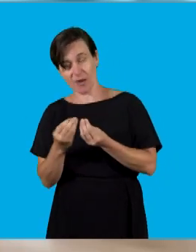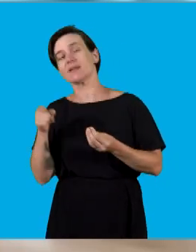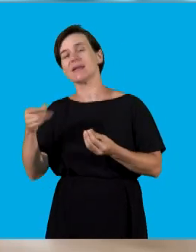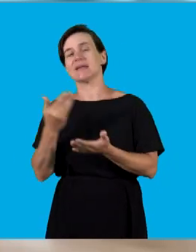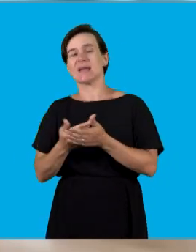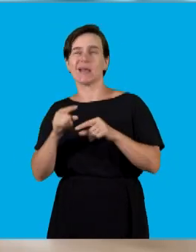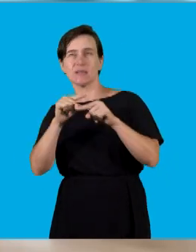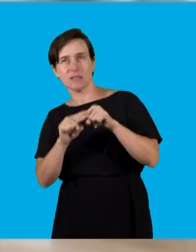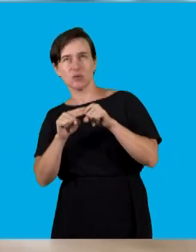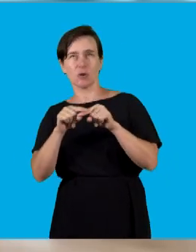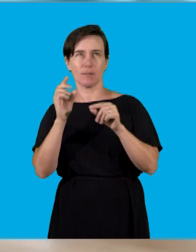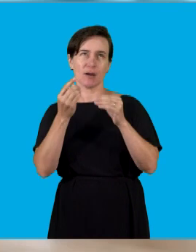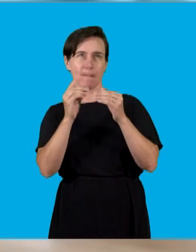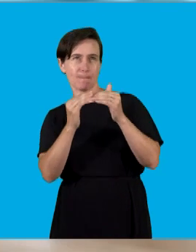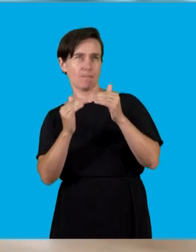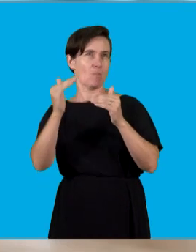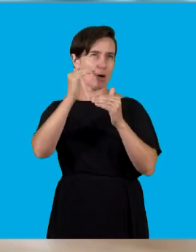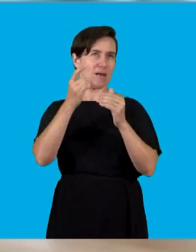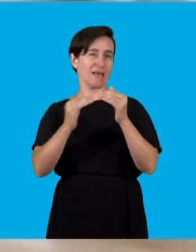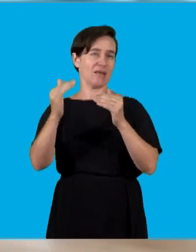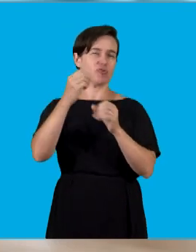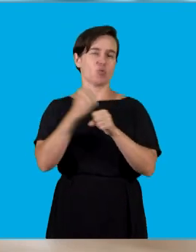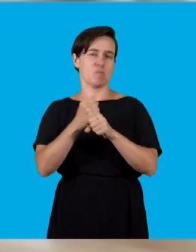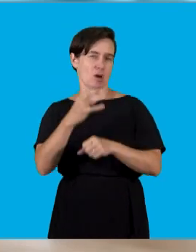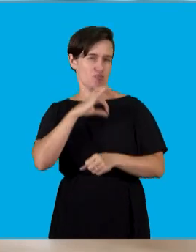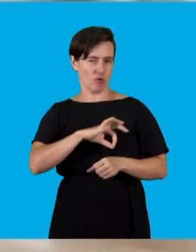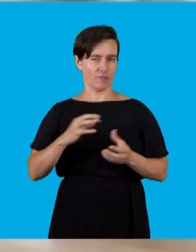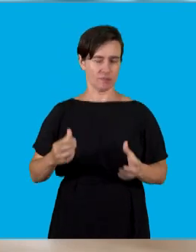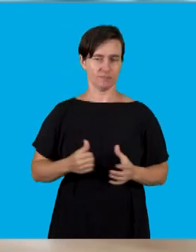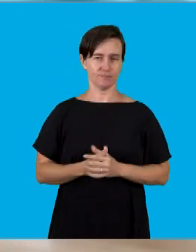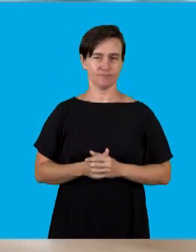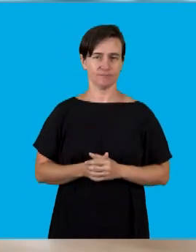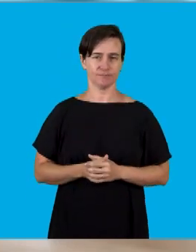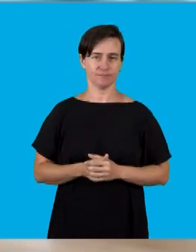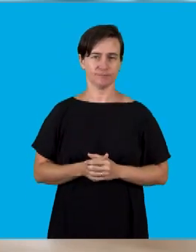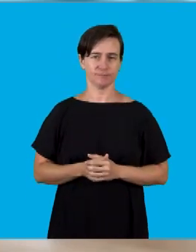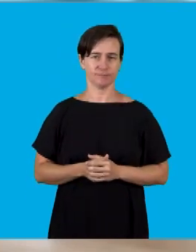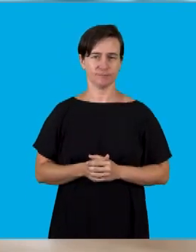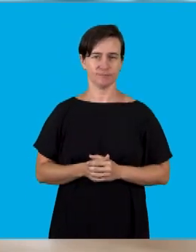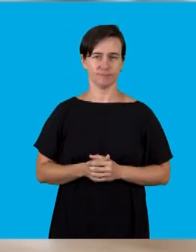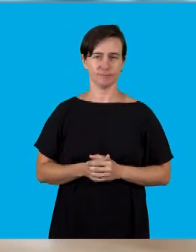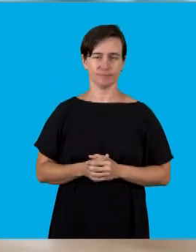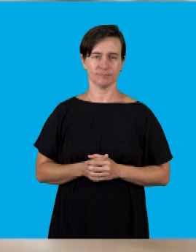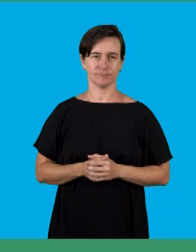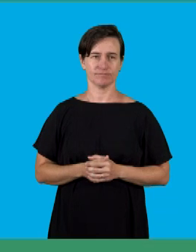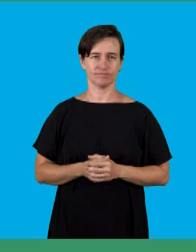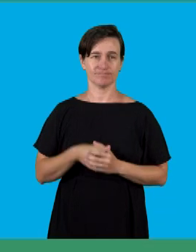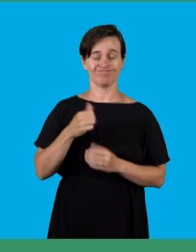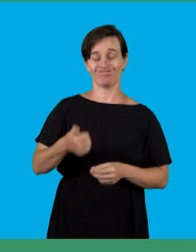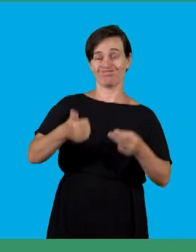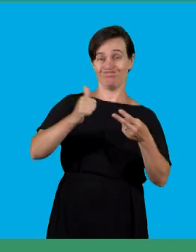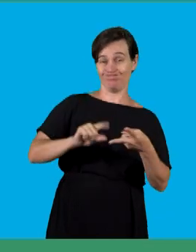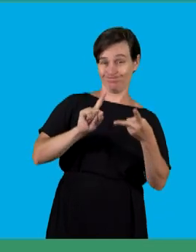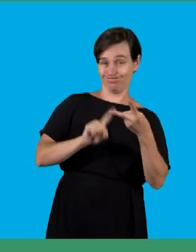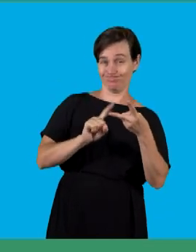determine how much more are we going to add in order for us to make profit. We then have what we call